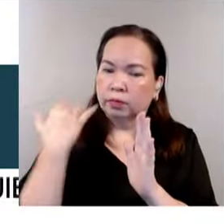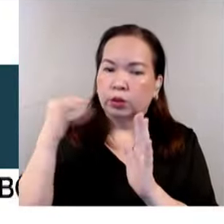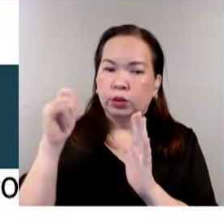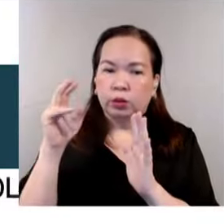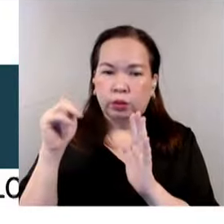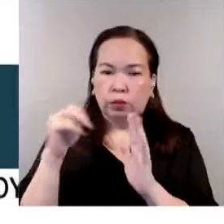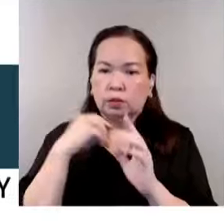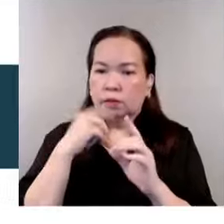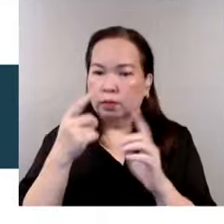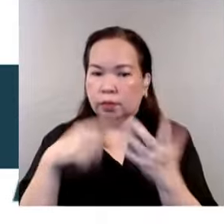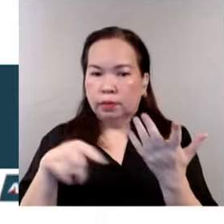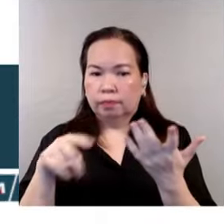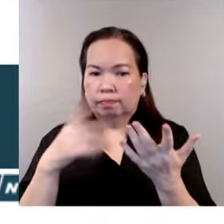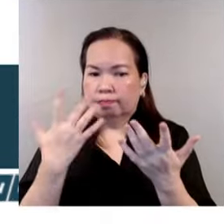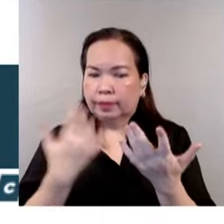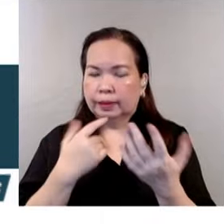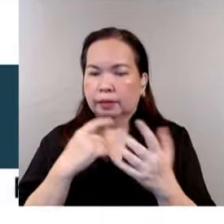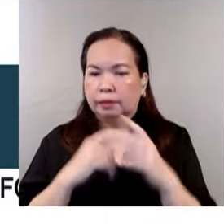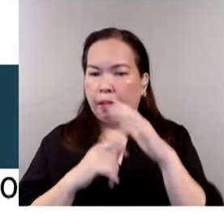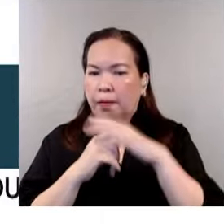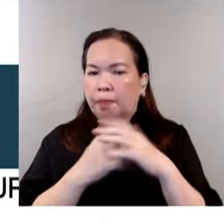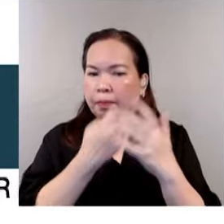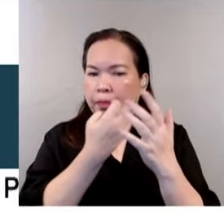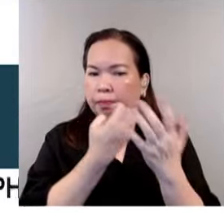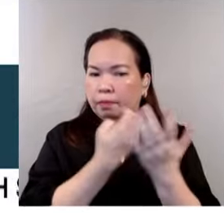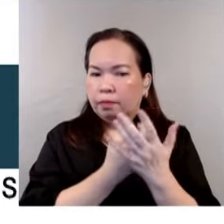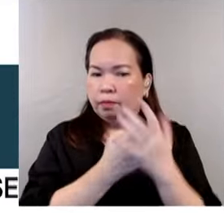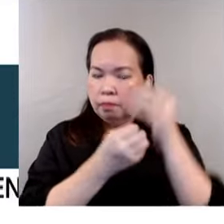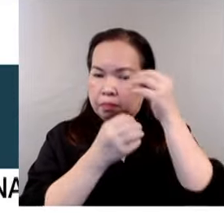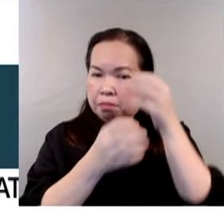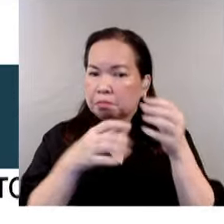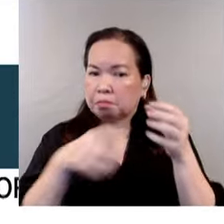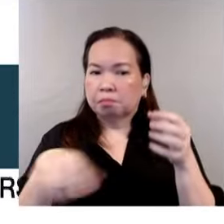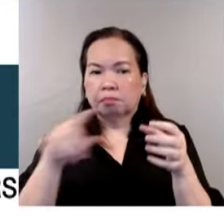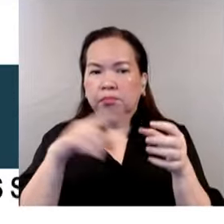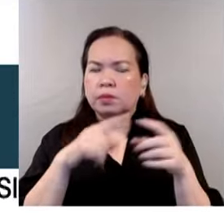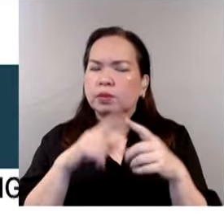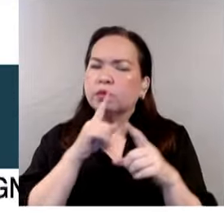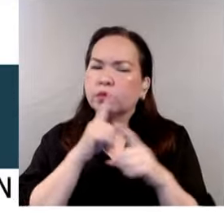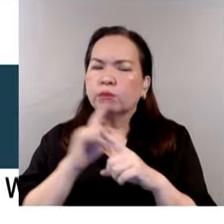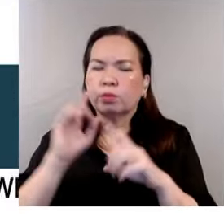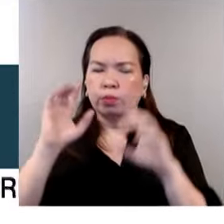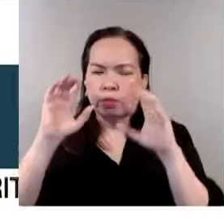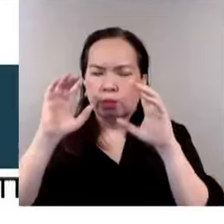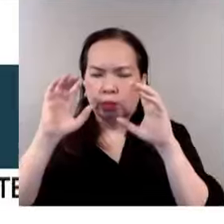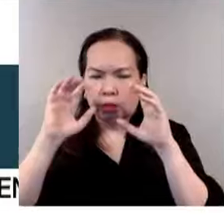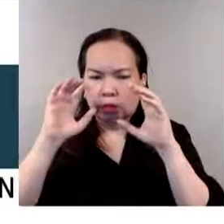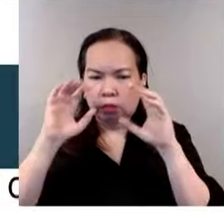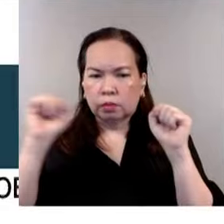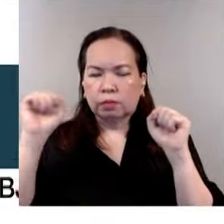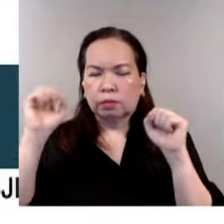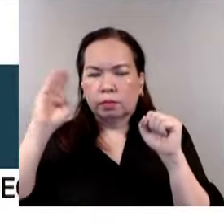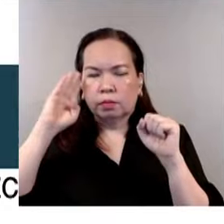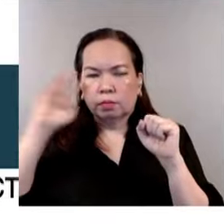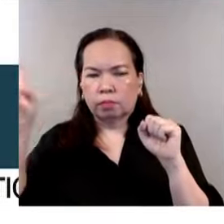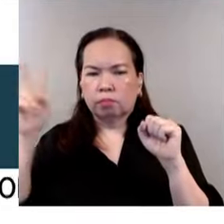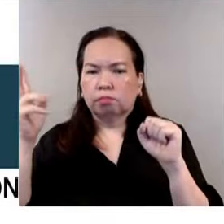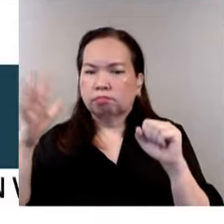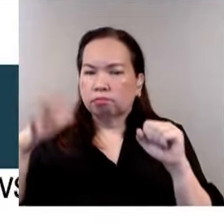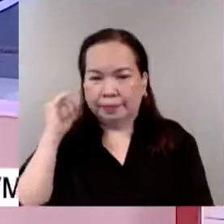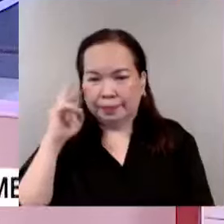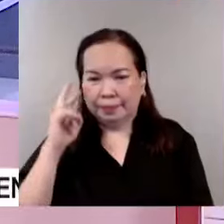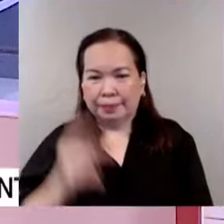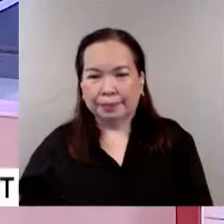top economist NEDA Secretary Arsenio Balisacan vowed the Marcos administration's commitment to attracting more job-generating